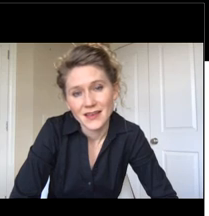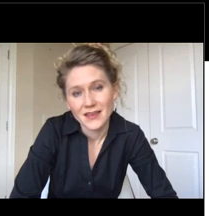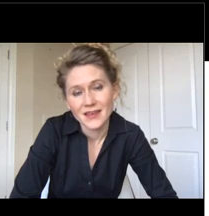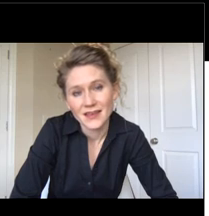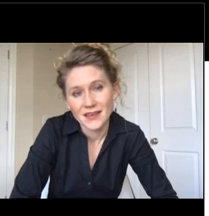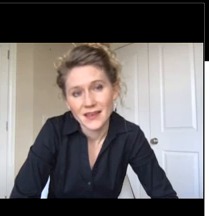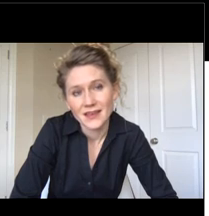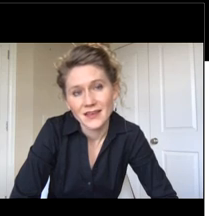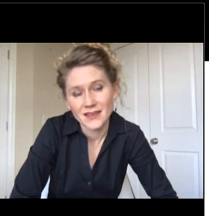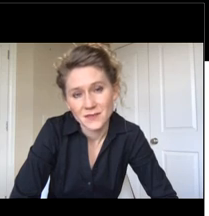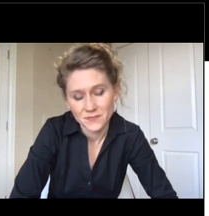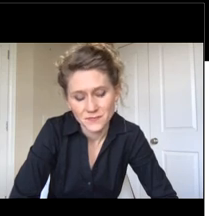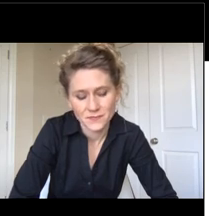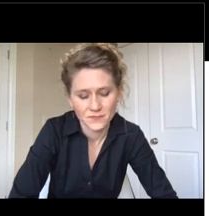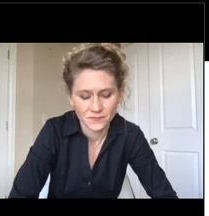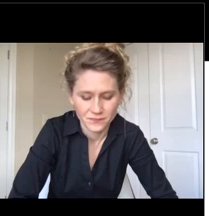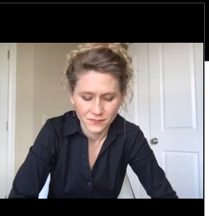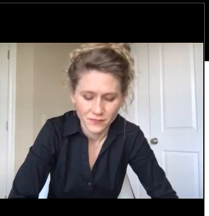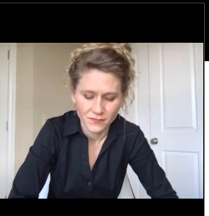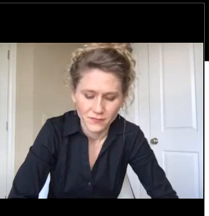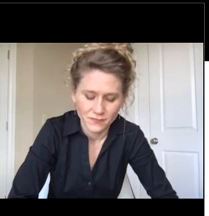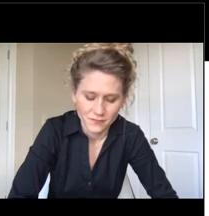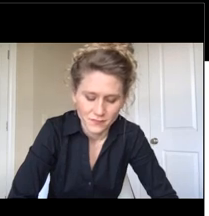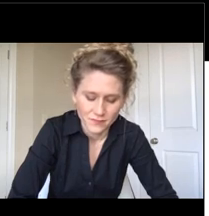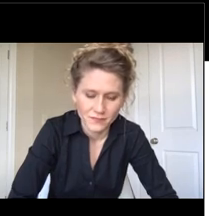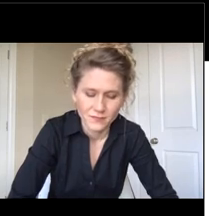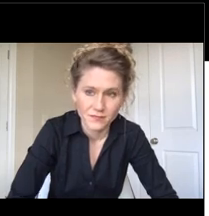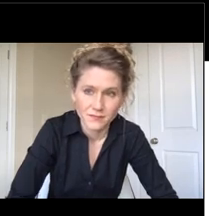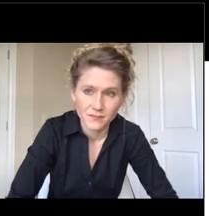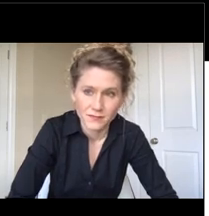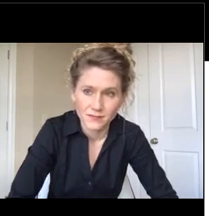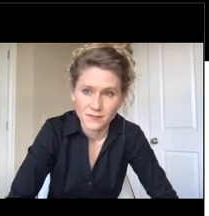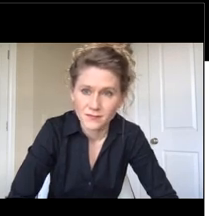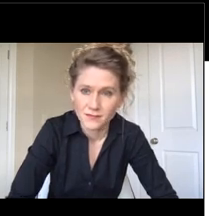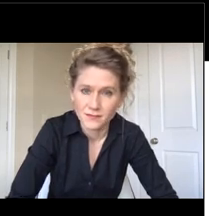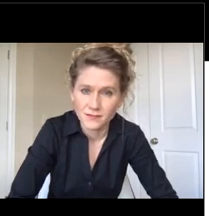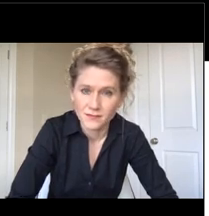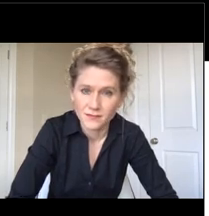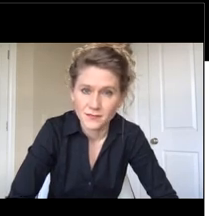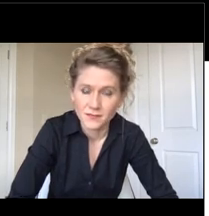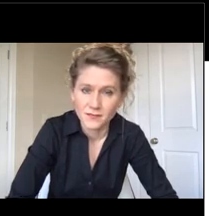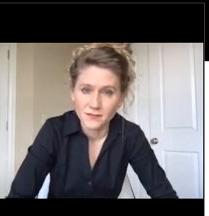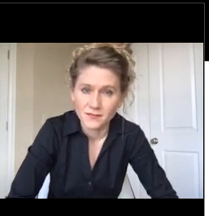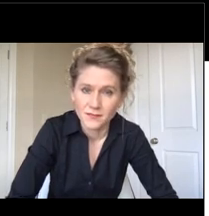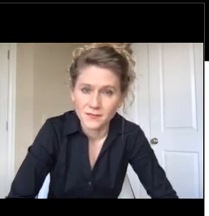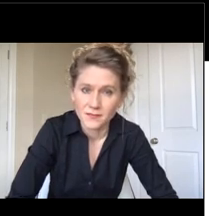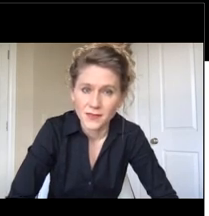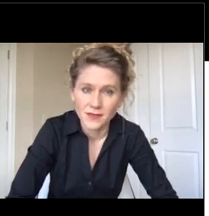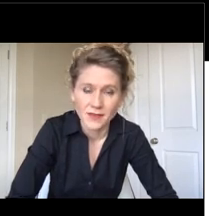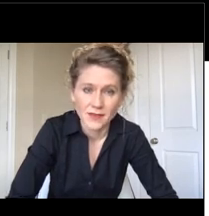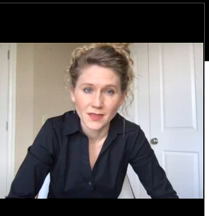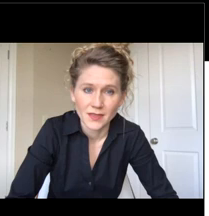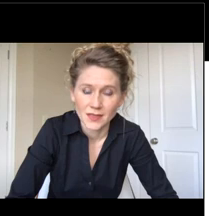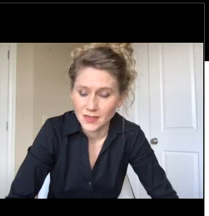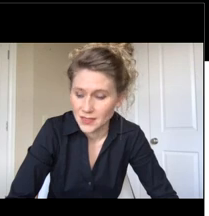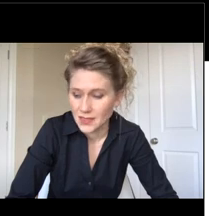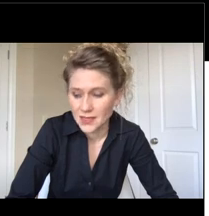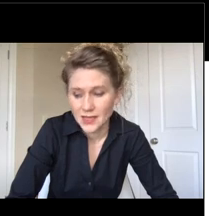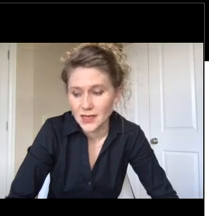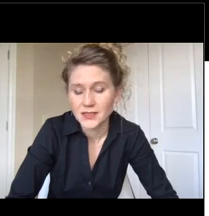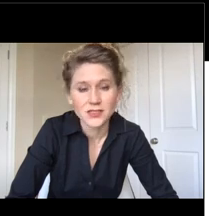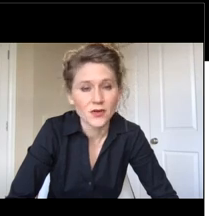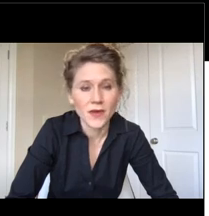do neighborhood meetings. We do reach outs any way we can to the residents, and we show them this information just to show them where we're at and try to educate them on what we're